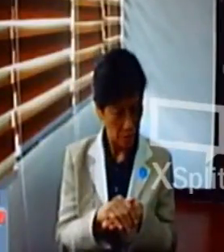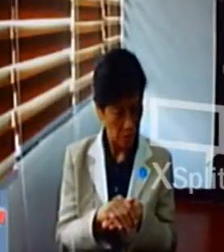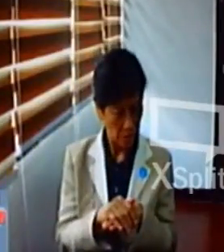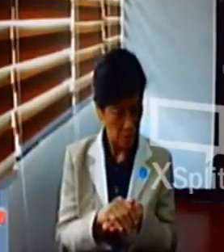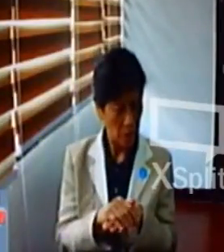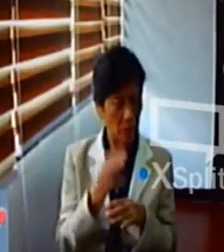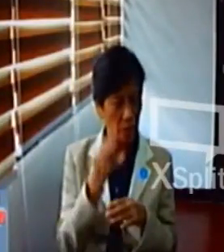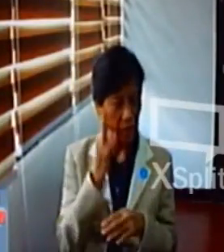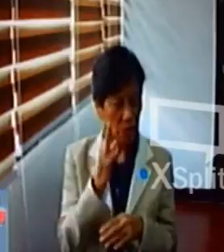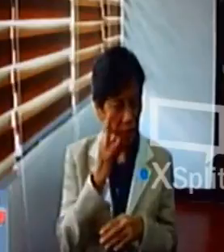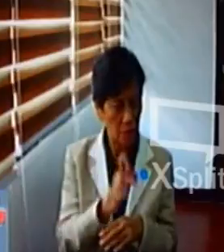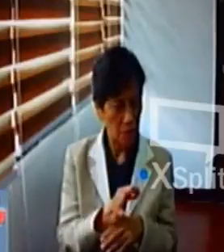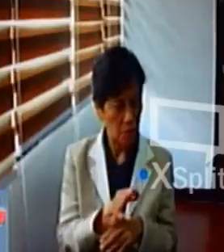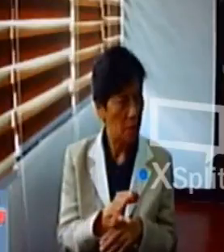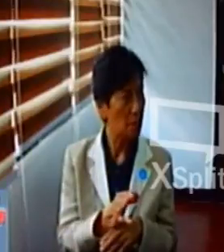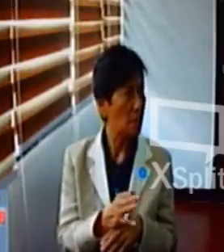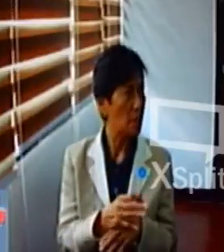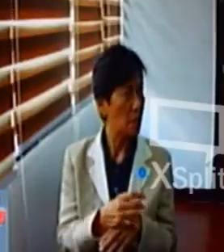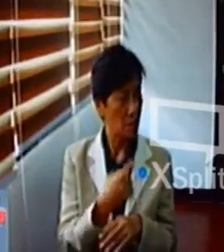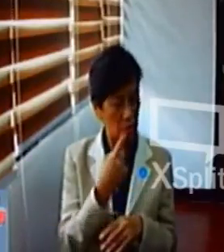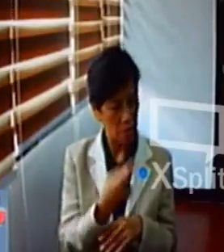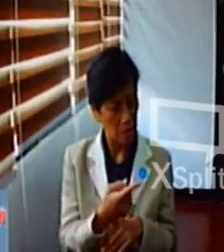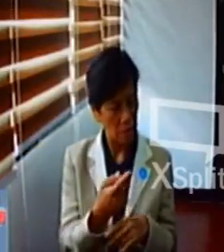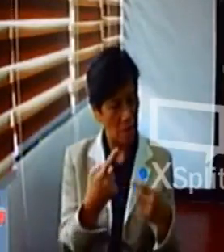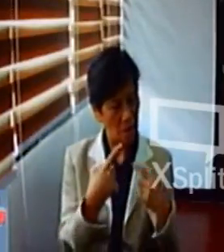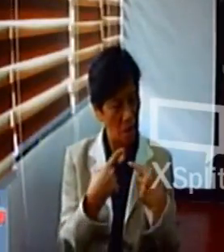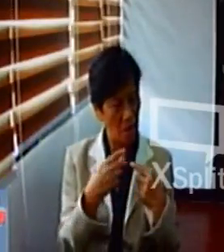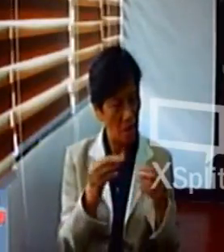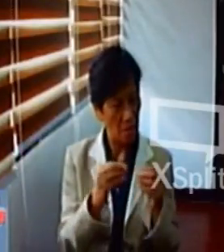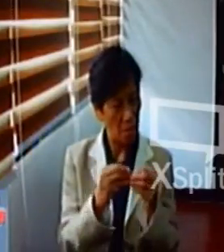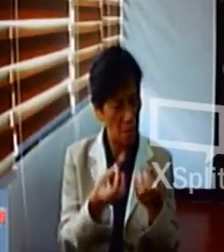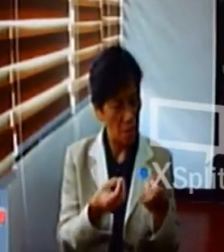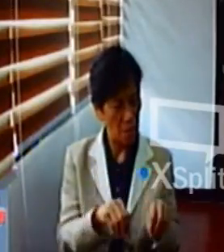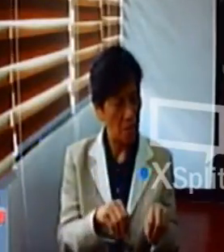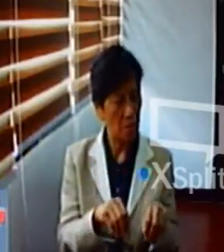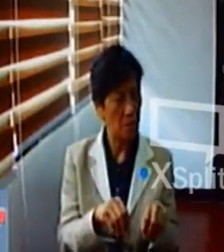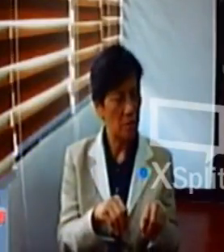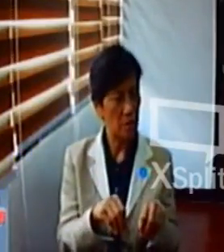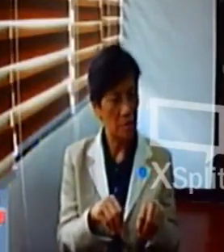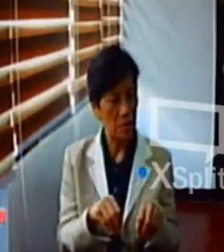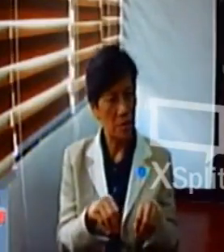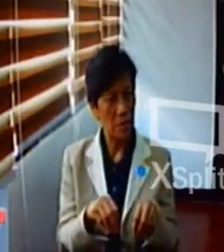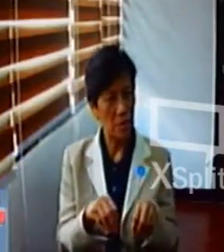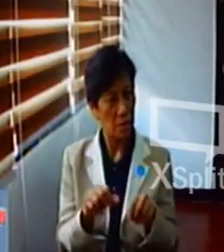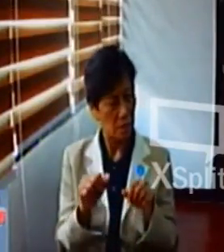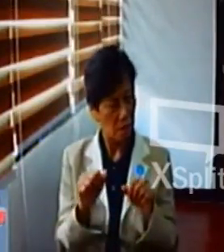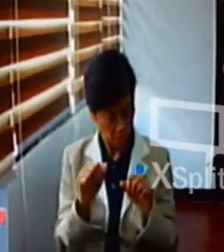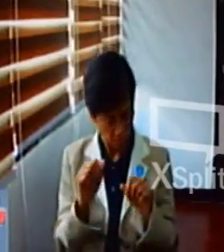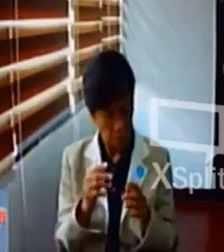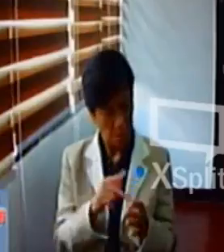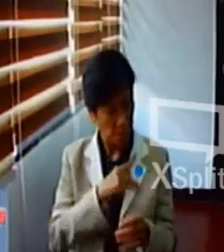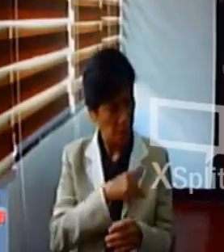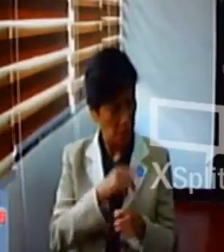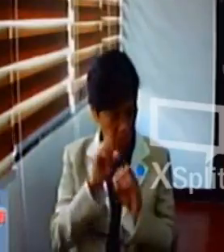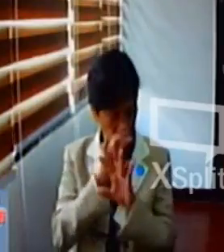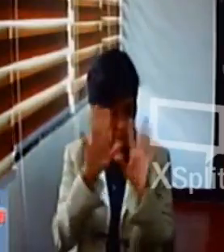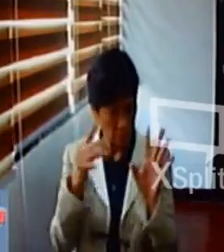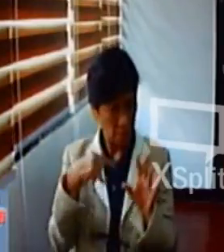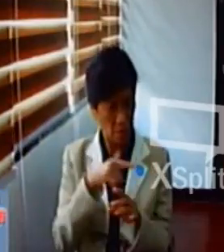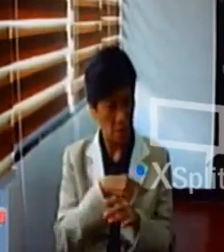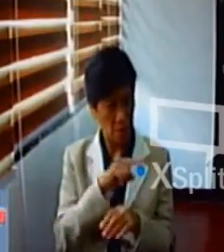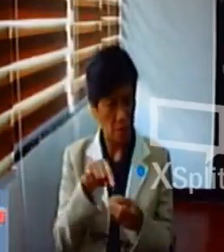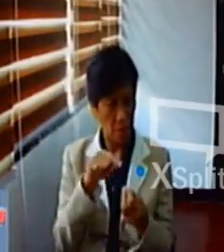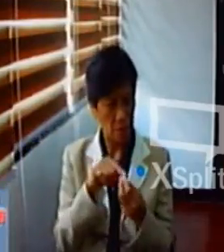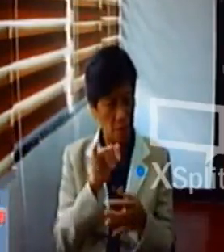frequency. And if you say that there are more occurrences, could you enlighten us on that? And to what